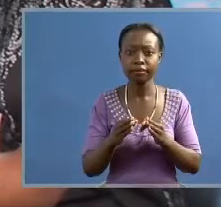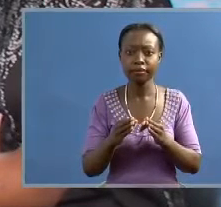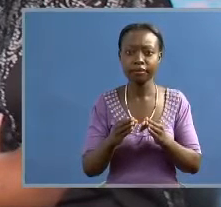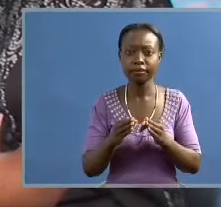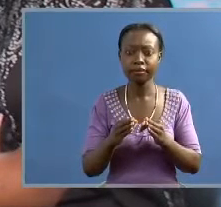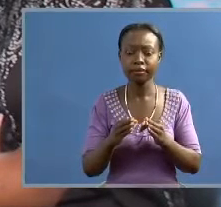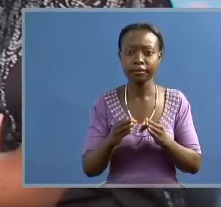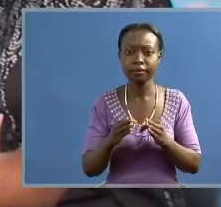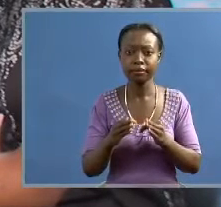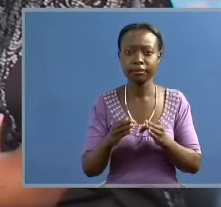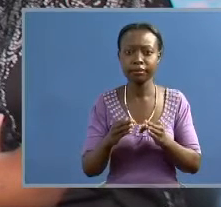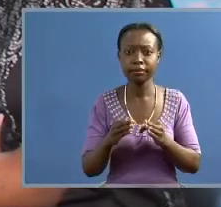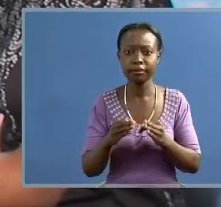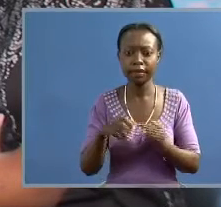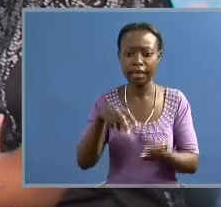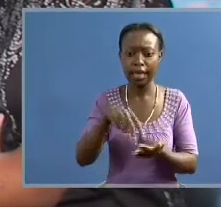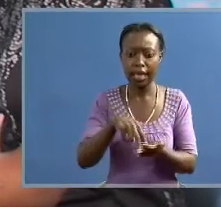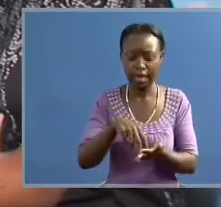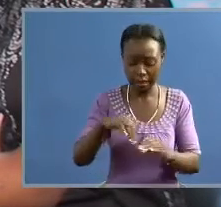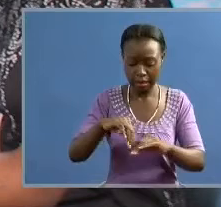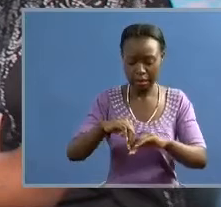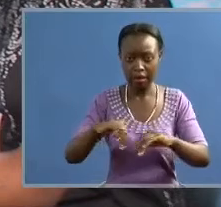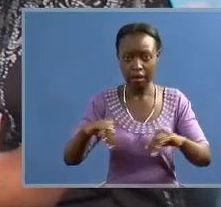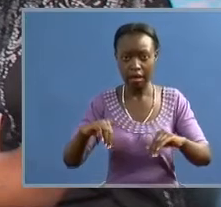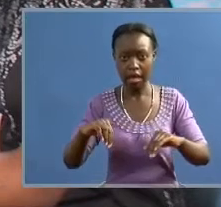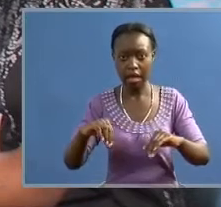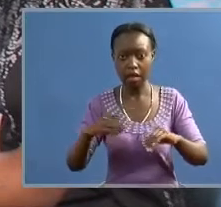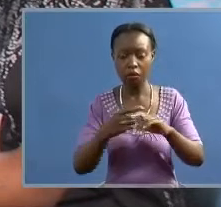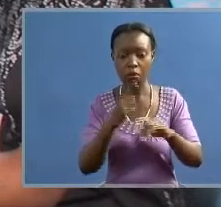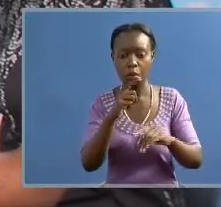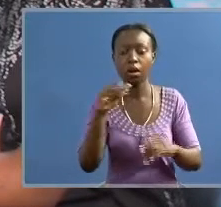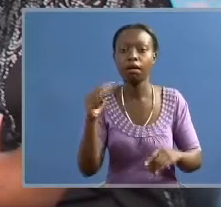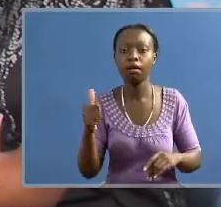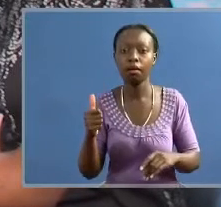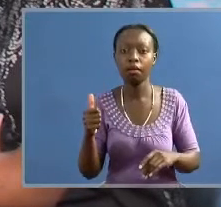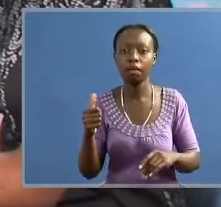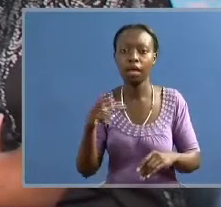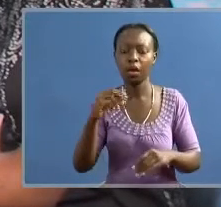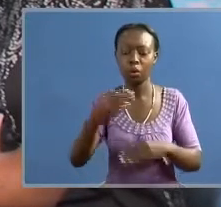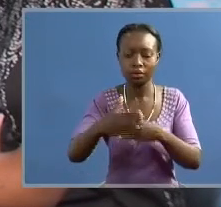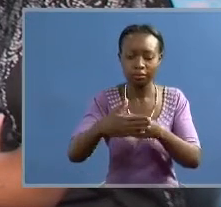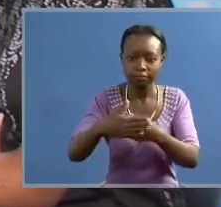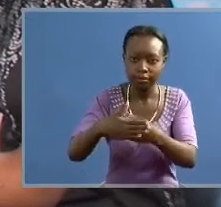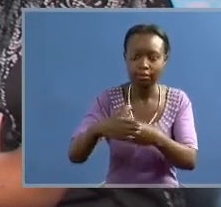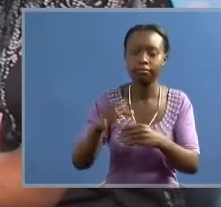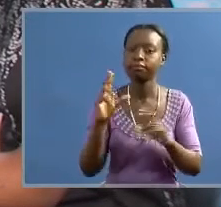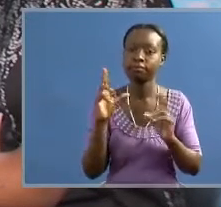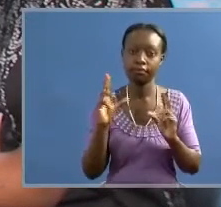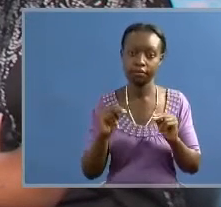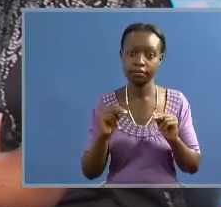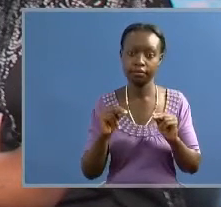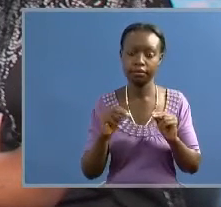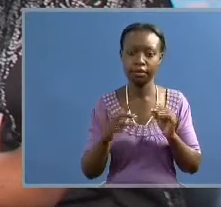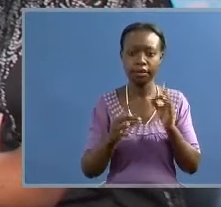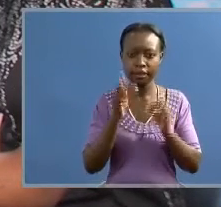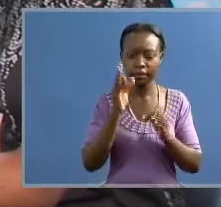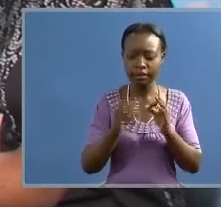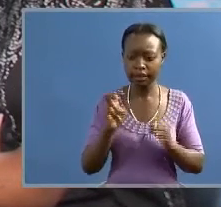social distance. This is in a case where you see somebody is manifesting with the symptoms that